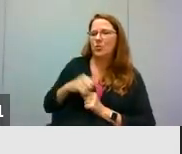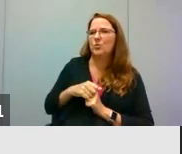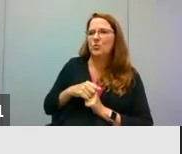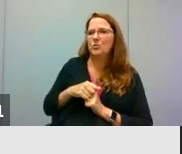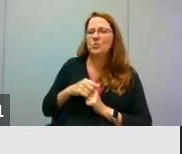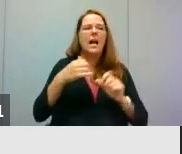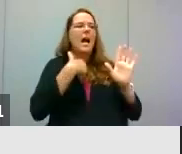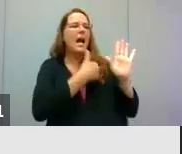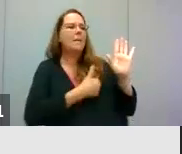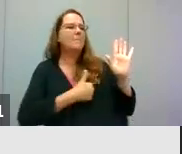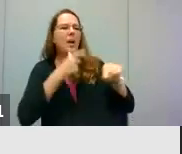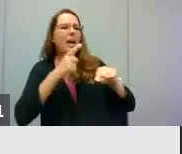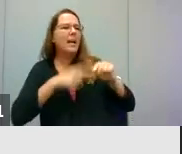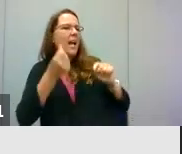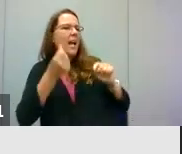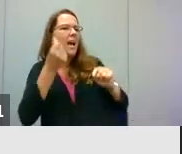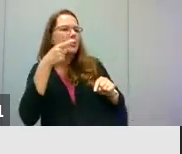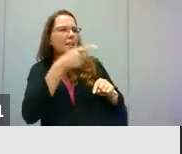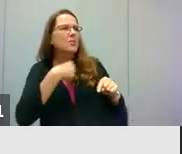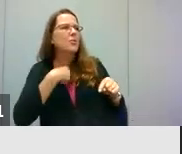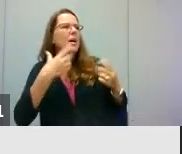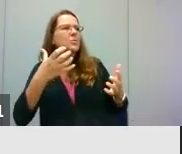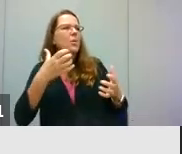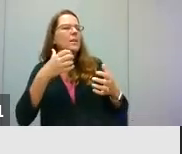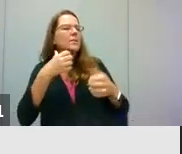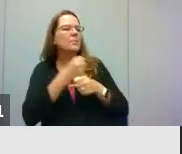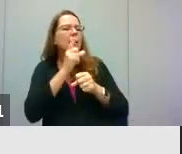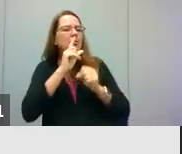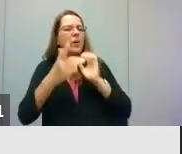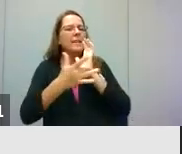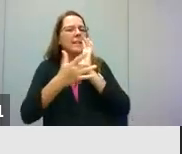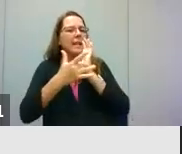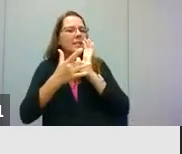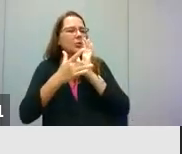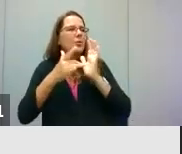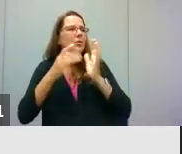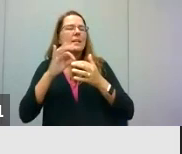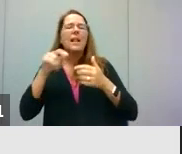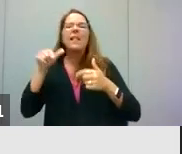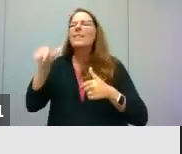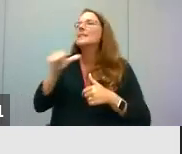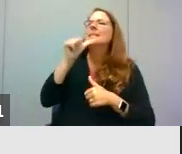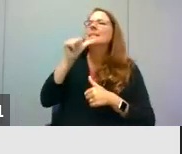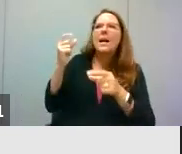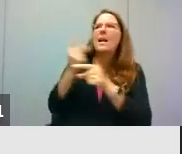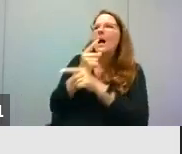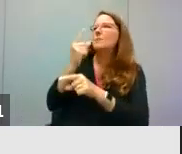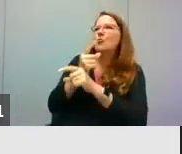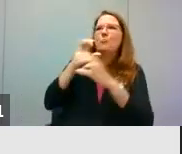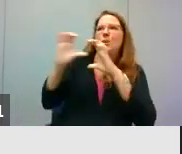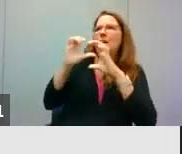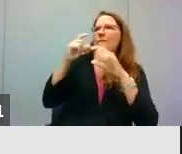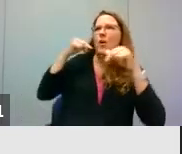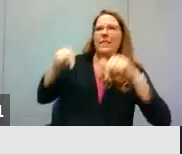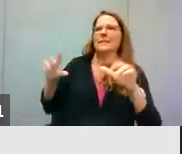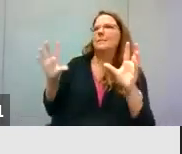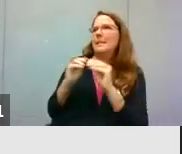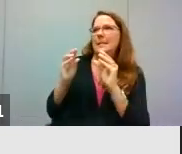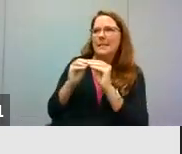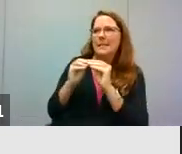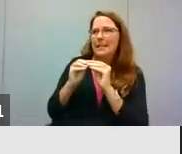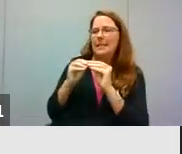I can't understand you. I just wanted to make sure the technical was looking at the chat area. This is not an appropriate conversation for this